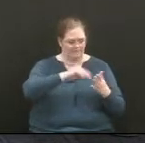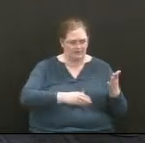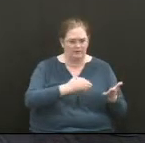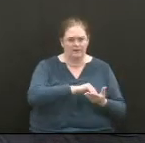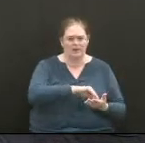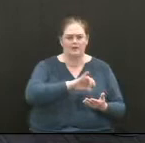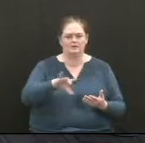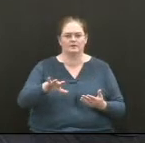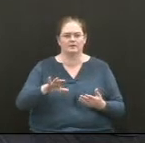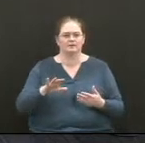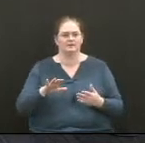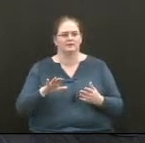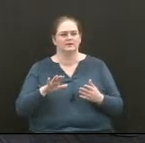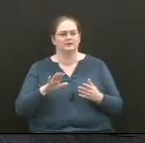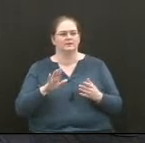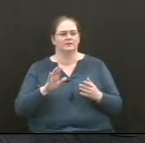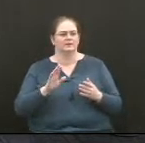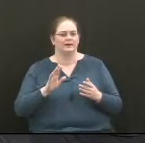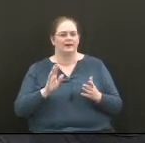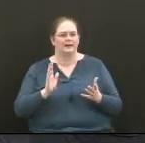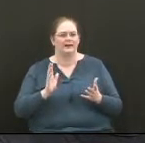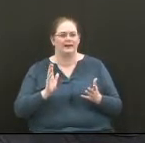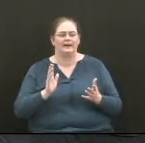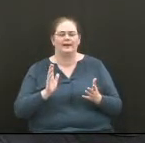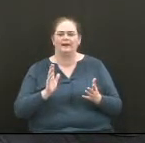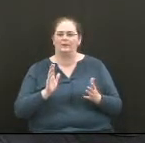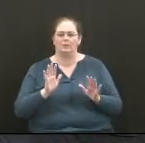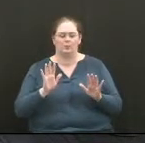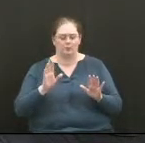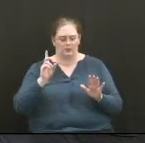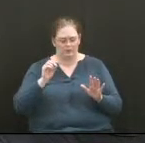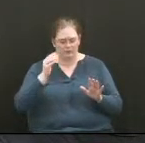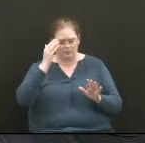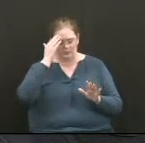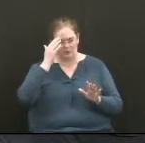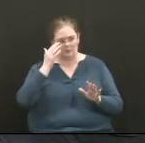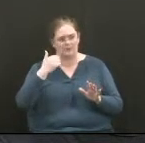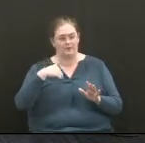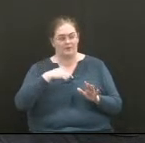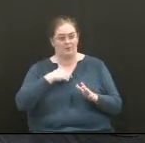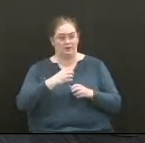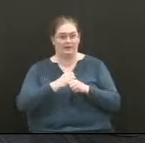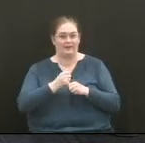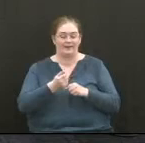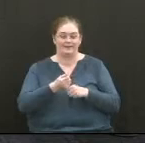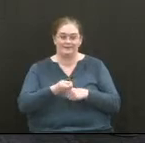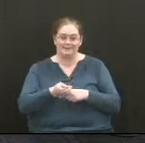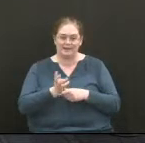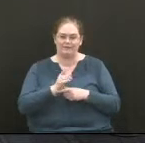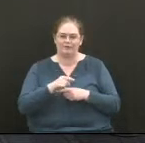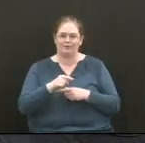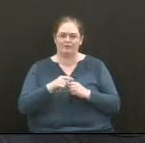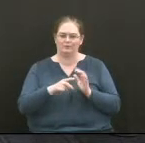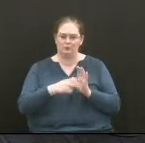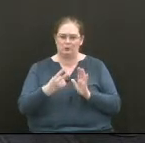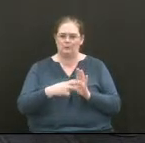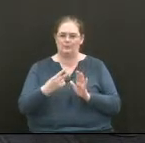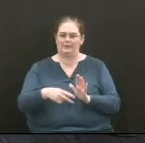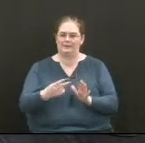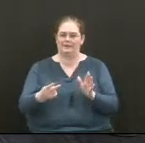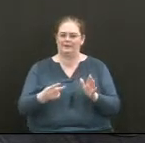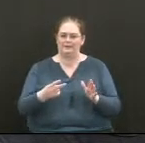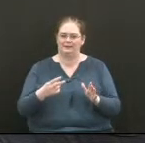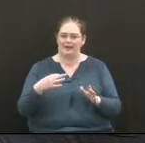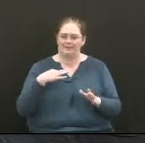again and sent it in again. You know, we do know that we're getting quite a few duplicate